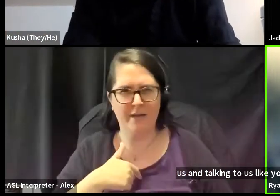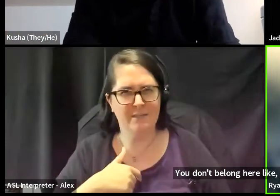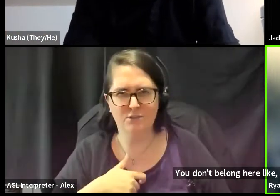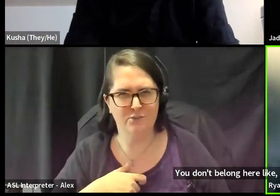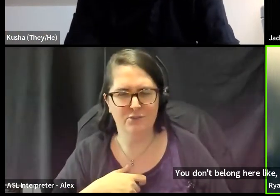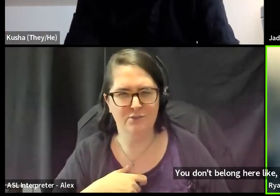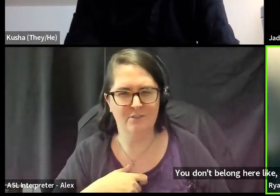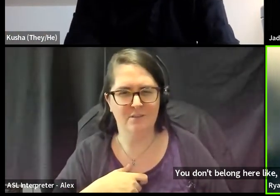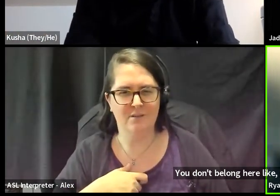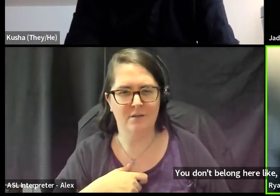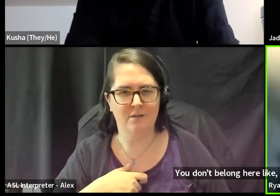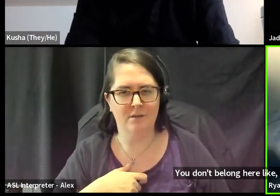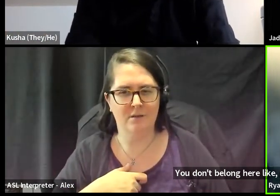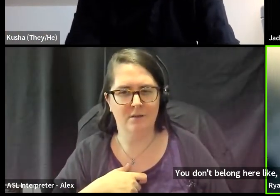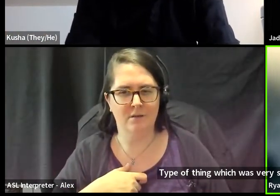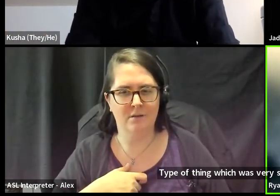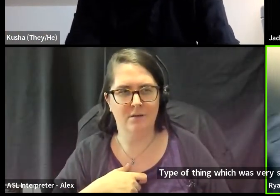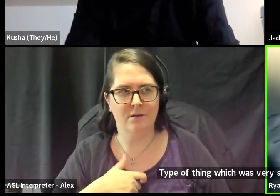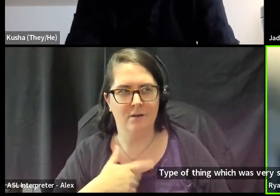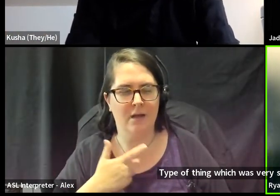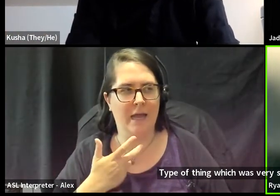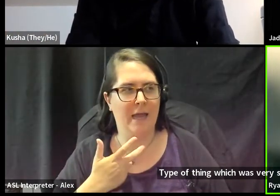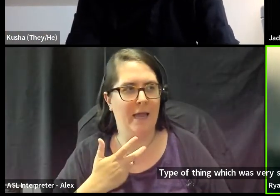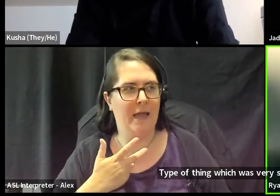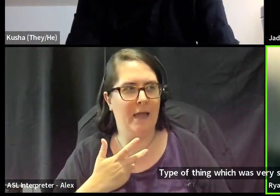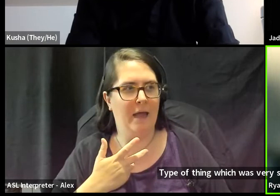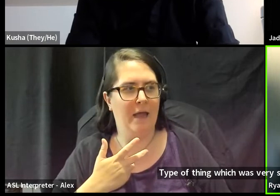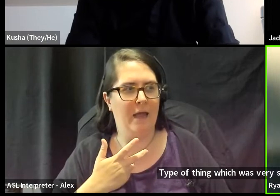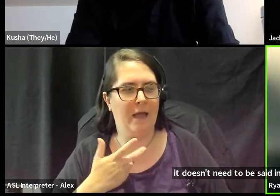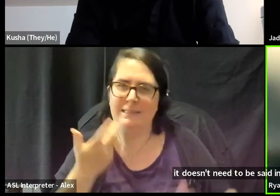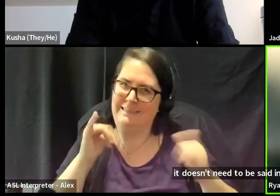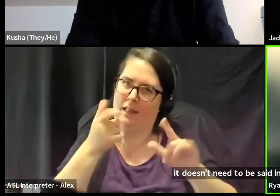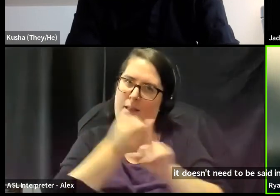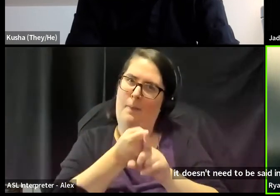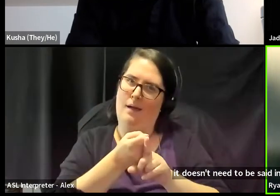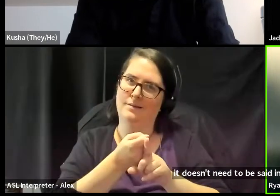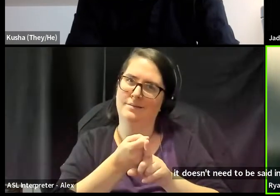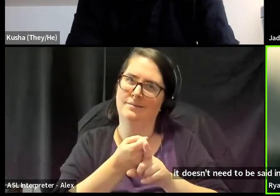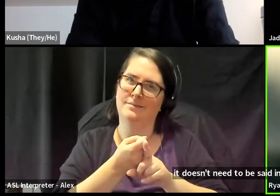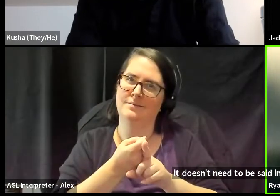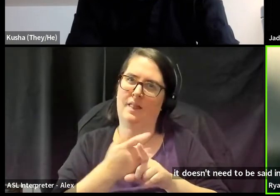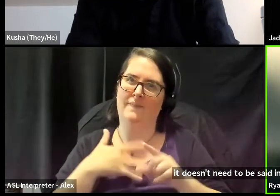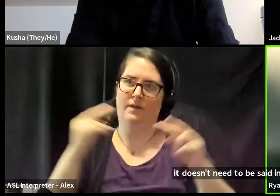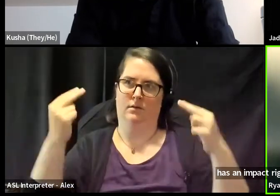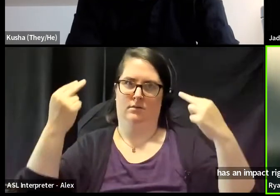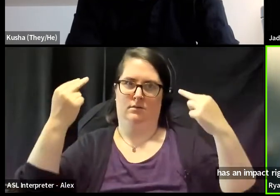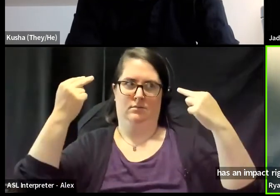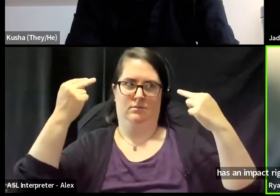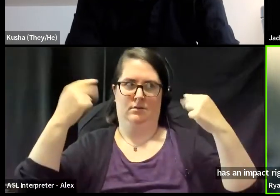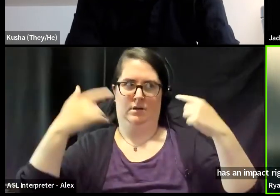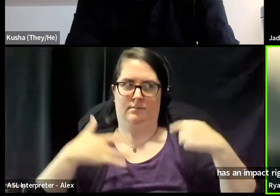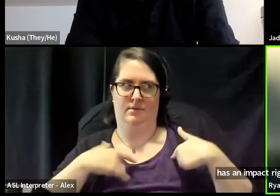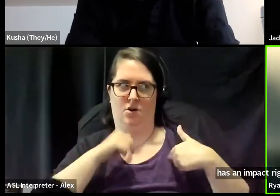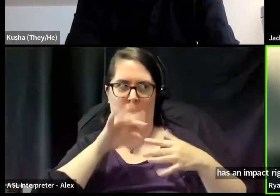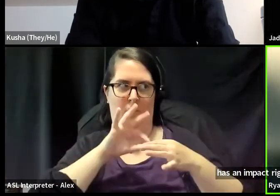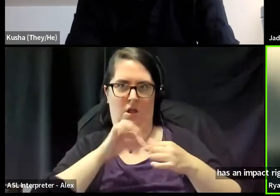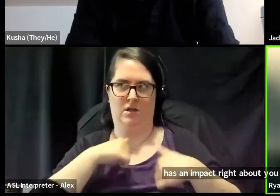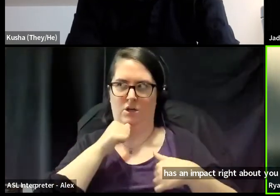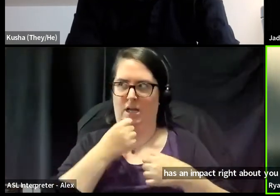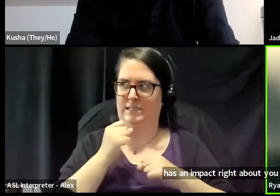think, it doesn't need to be said in the way that it still has an impact, right? About you feeling not safe there, you feel like you don't belong there.